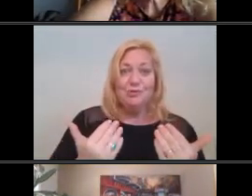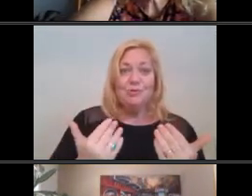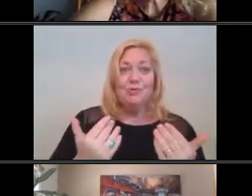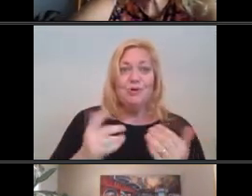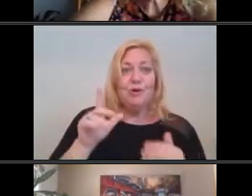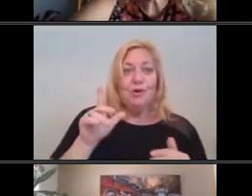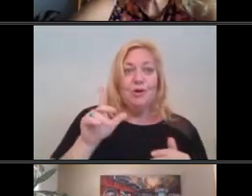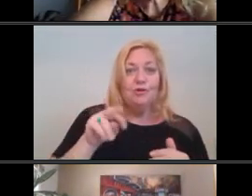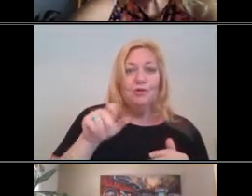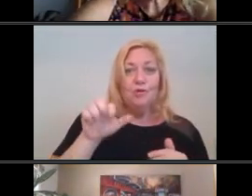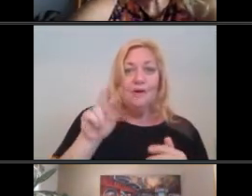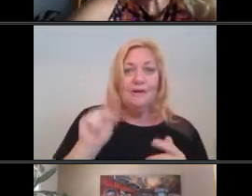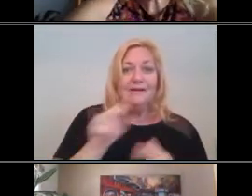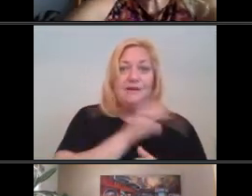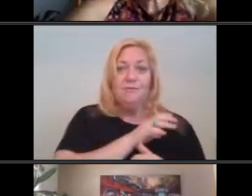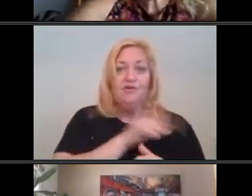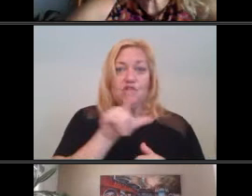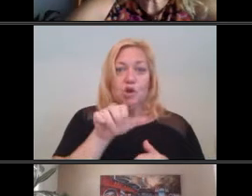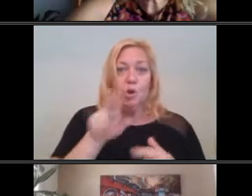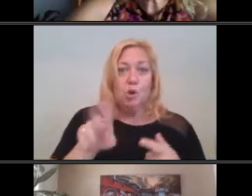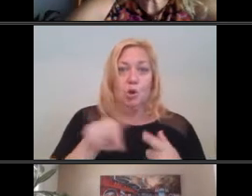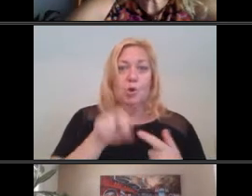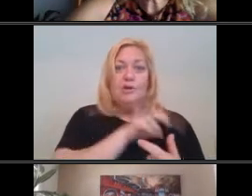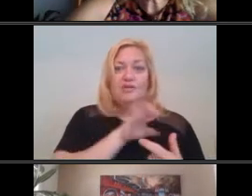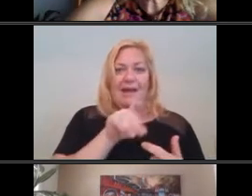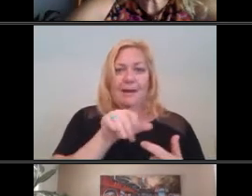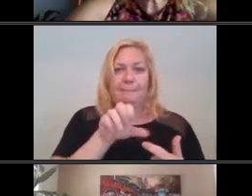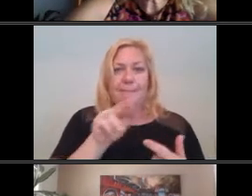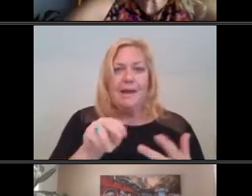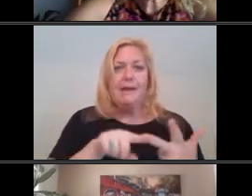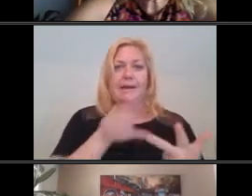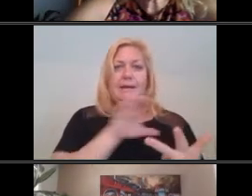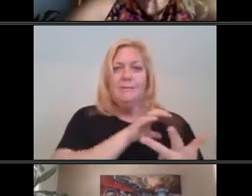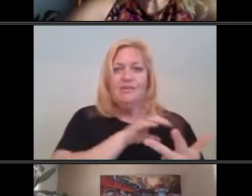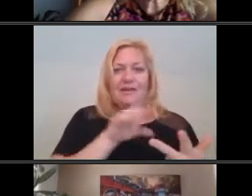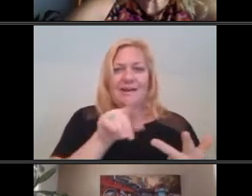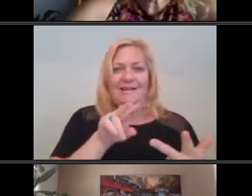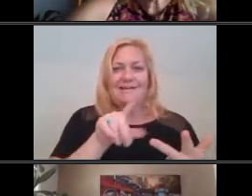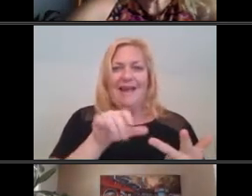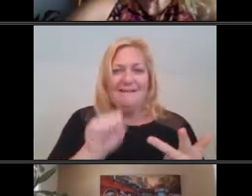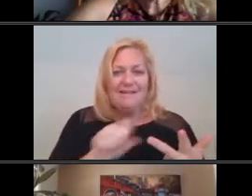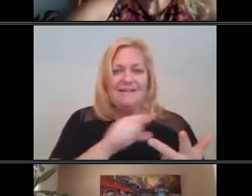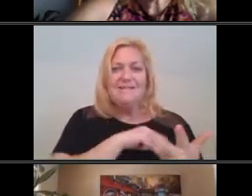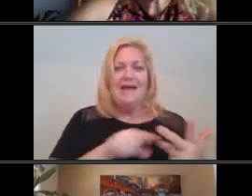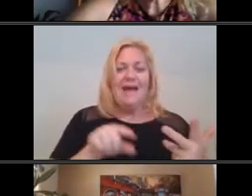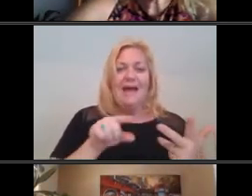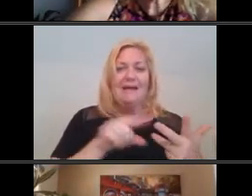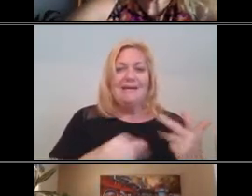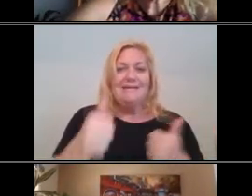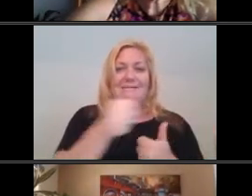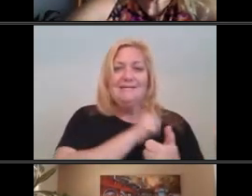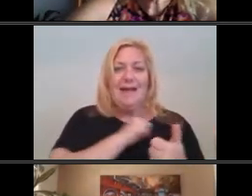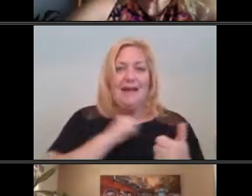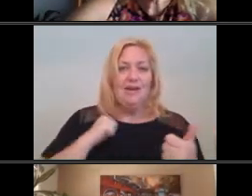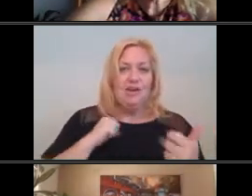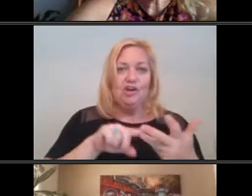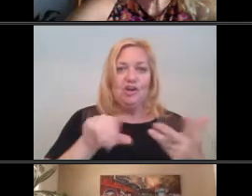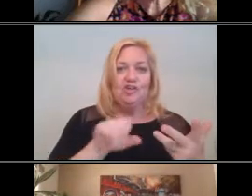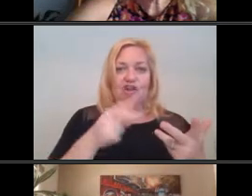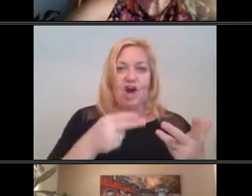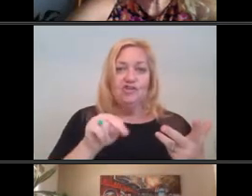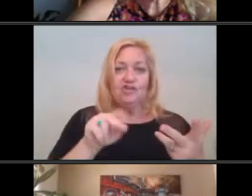Norton, Commissioner Liu, Commissioner Inman, Commissioner Davis, and ex officio Commissioner Senator Josh